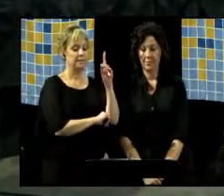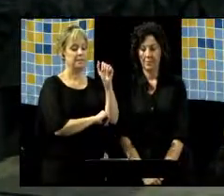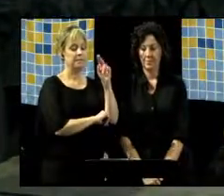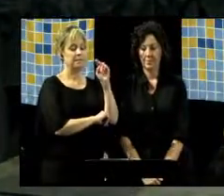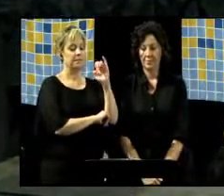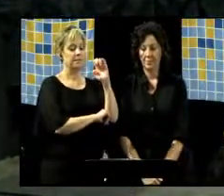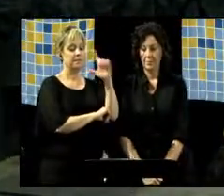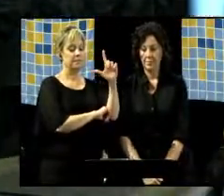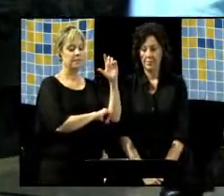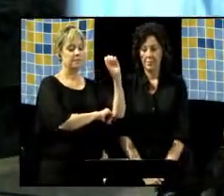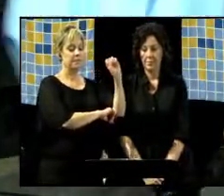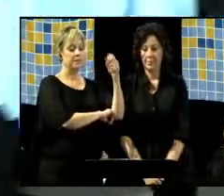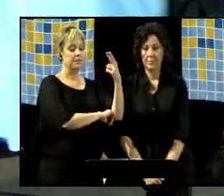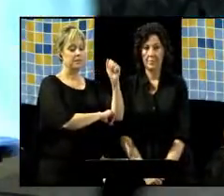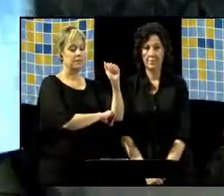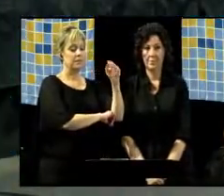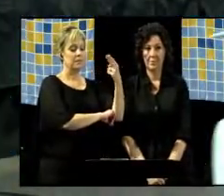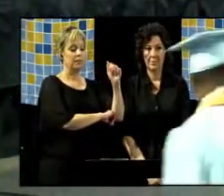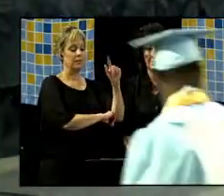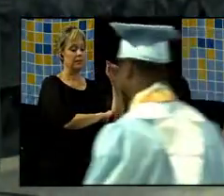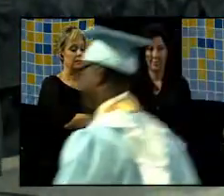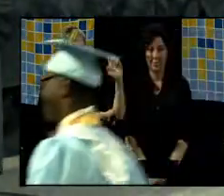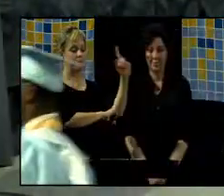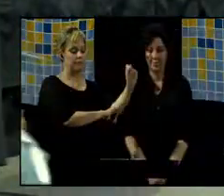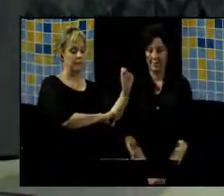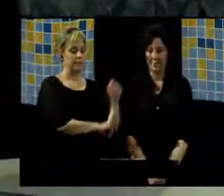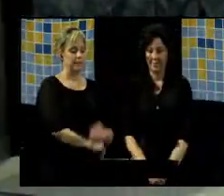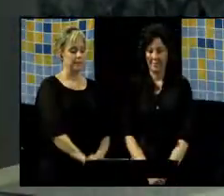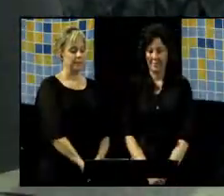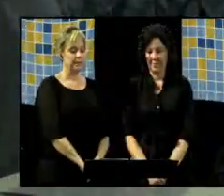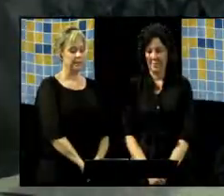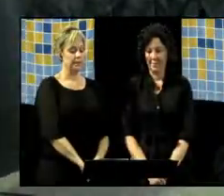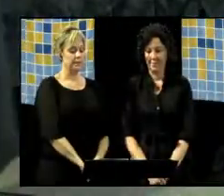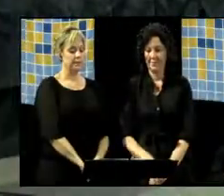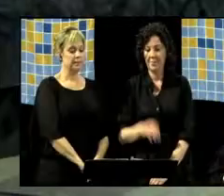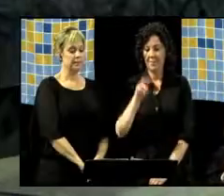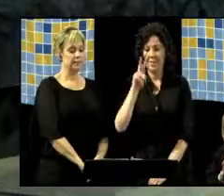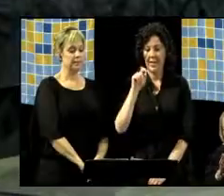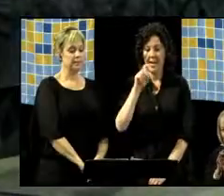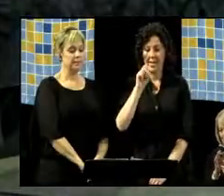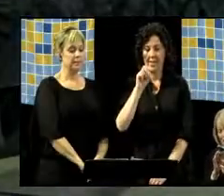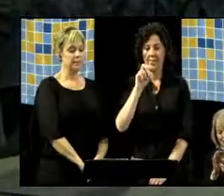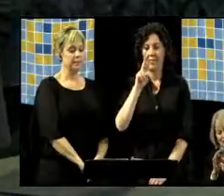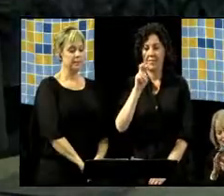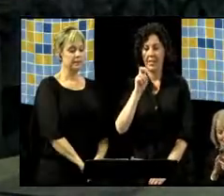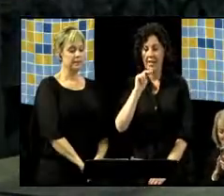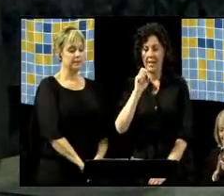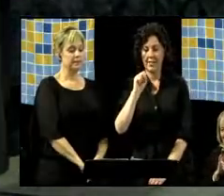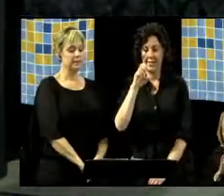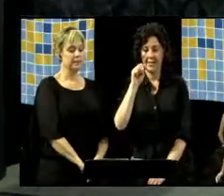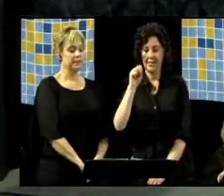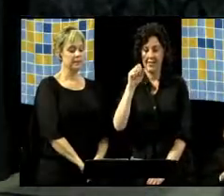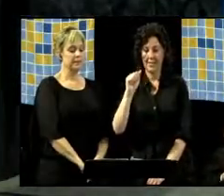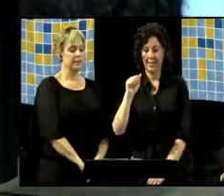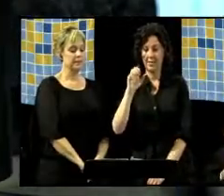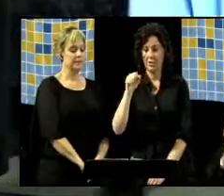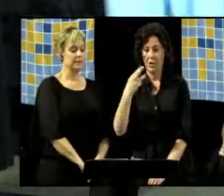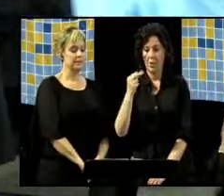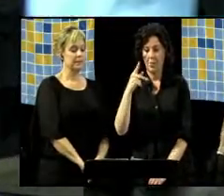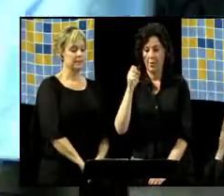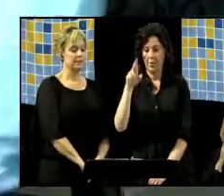Daniel Ray Shahatit, Vanessa Renee Sharper, Justin Lee